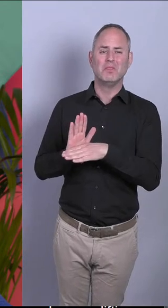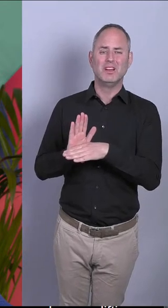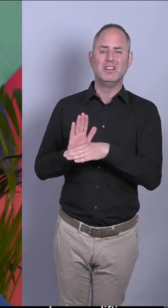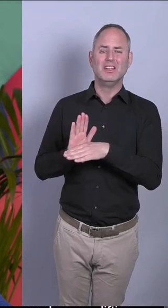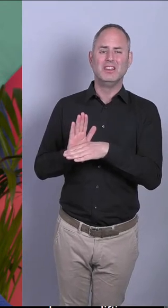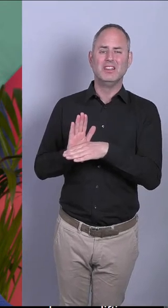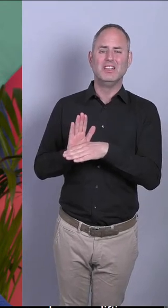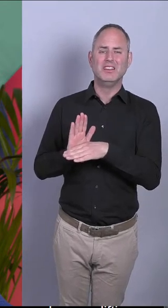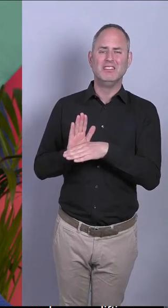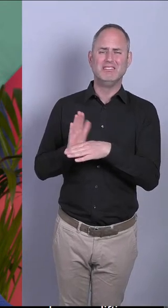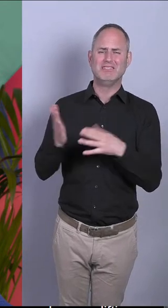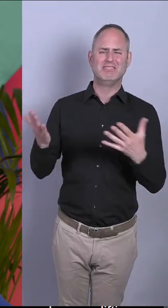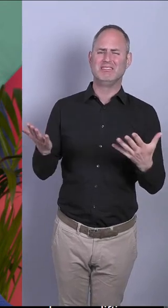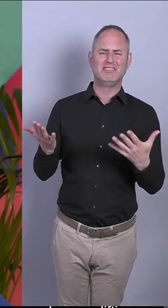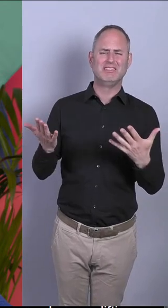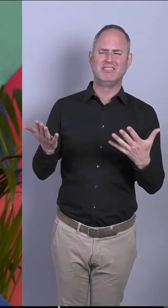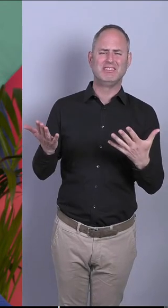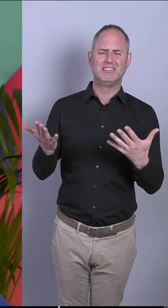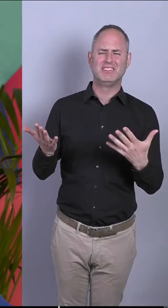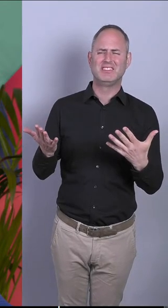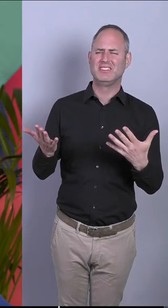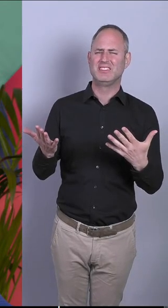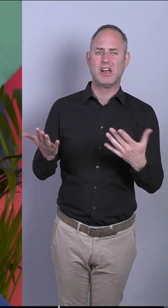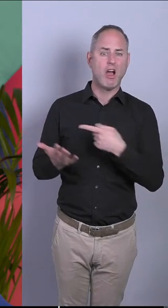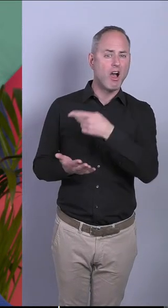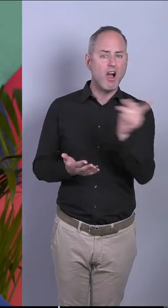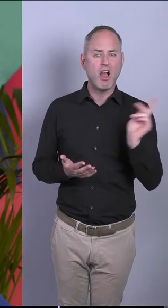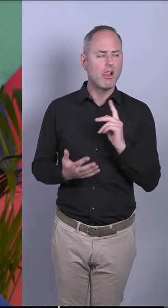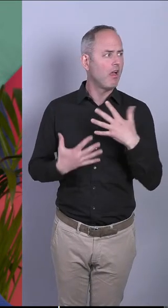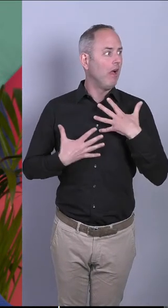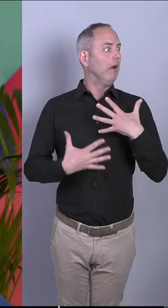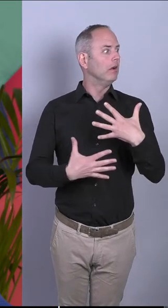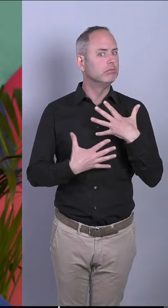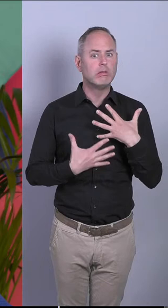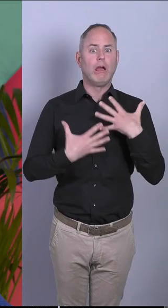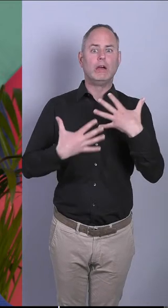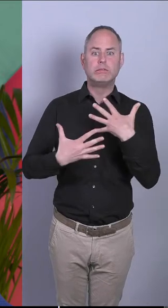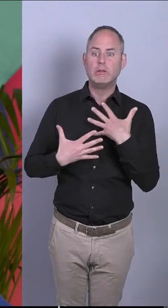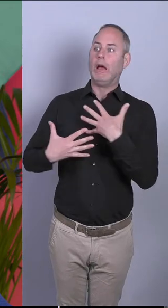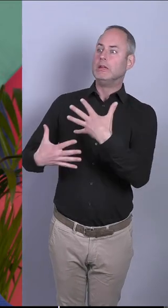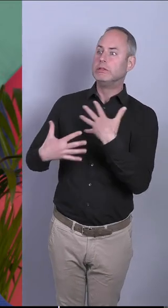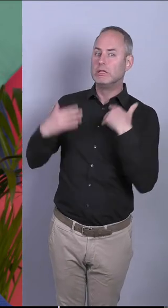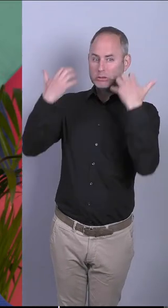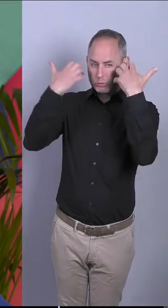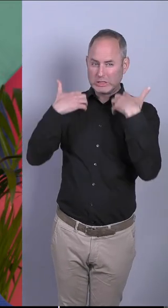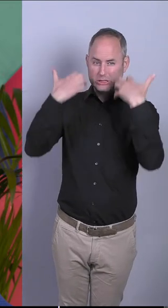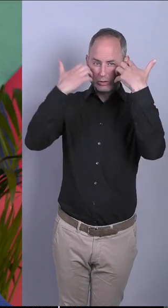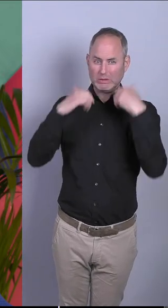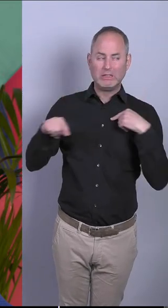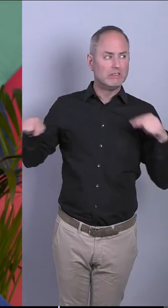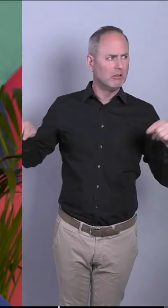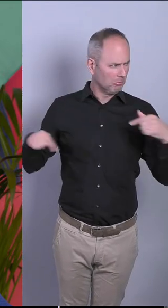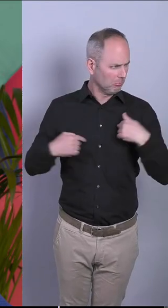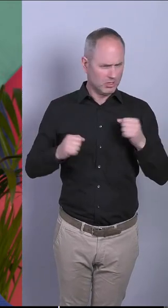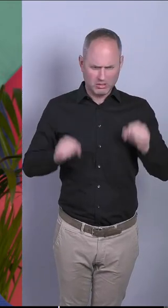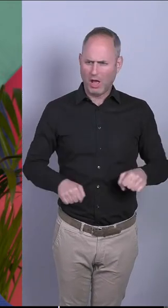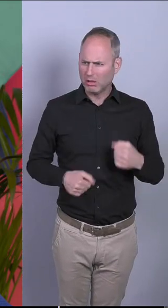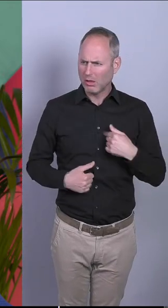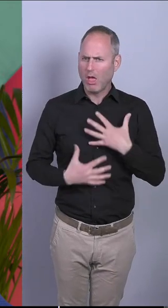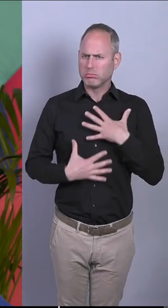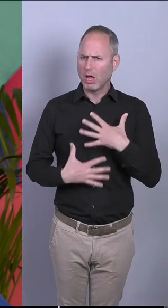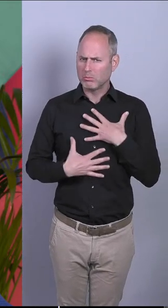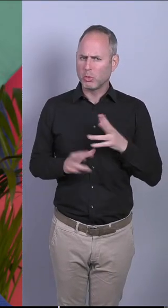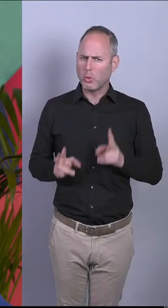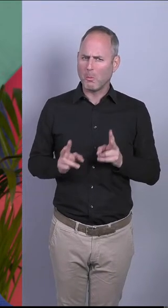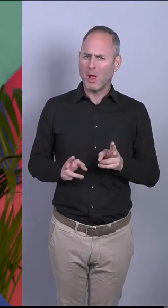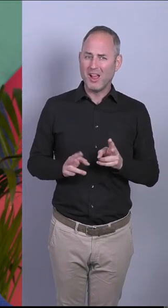her movements. All of the 30 people in this class are doing the same. I don't want someone to breathe for me. I can do